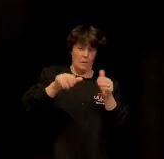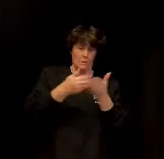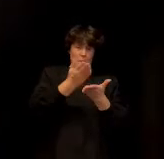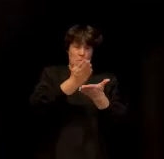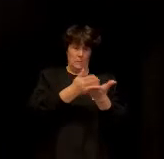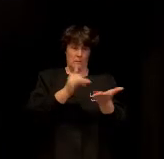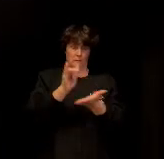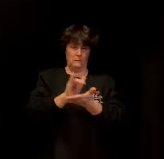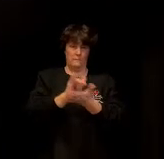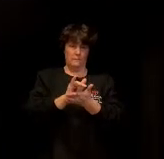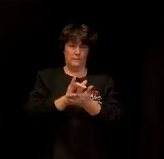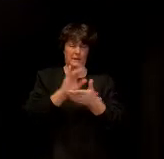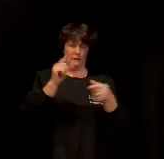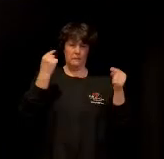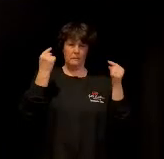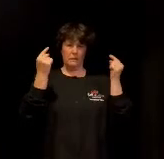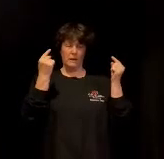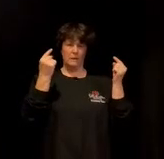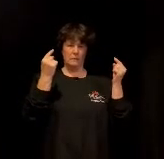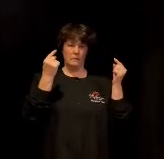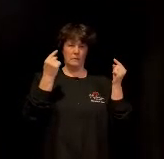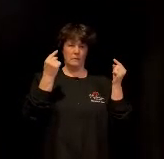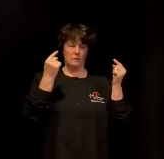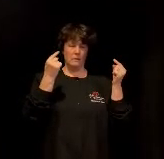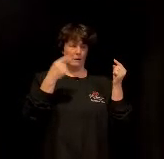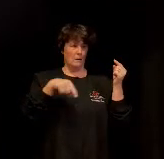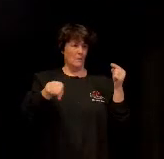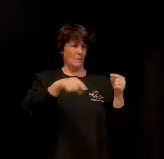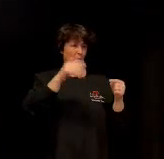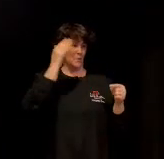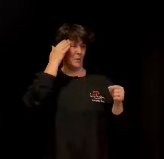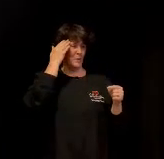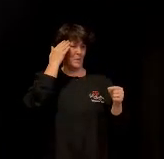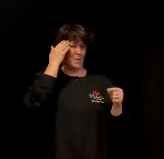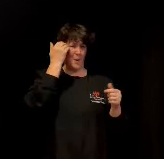going to be, think about that a second. We're going to know each other forever.